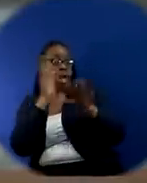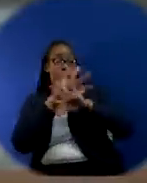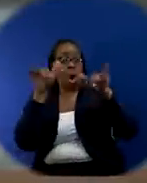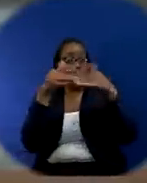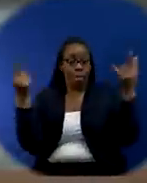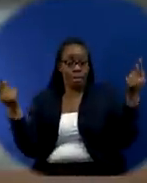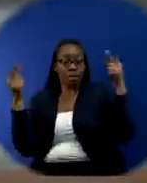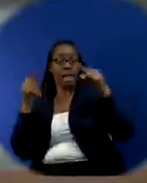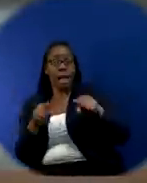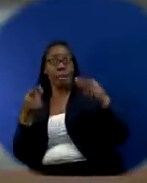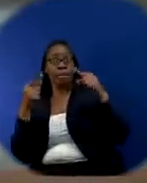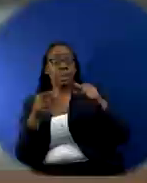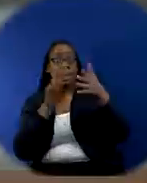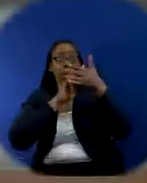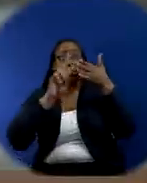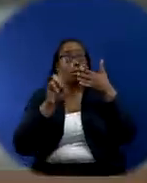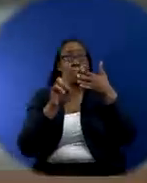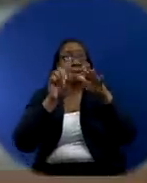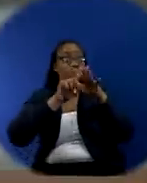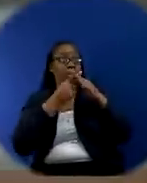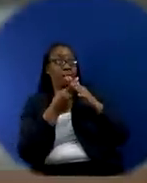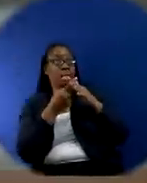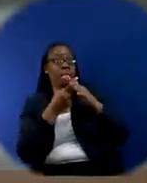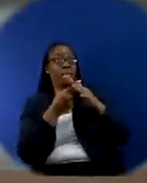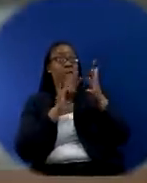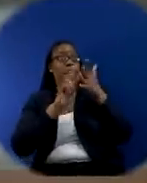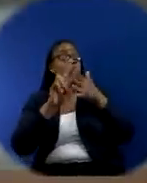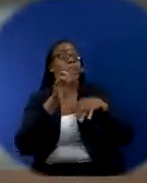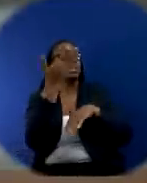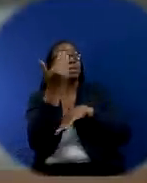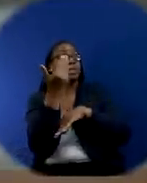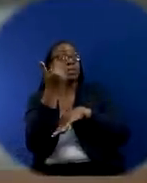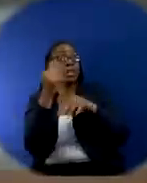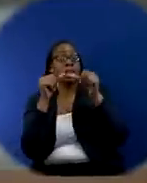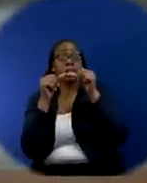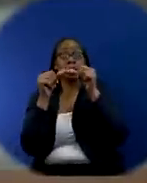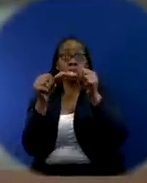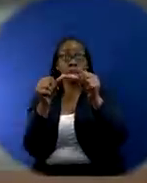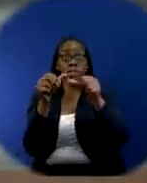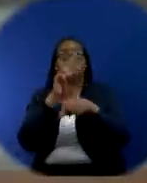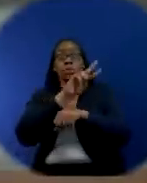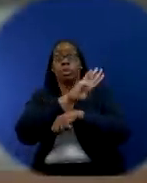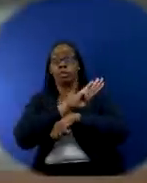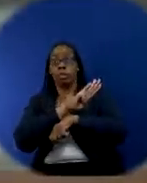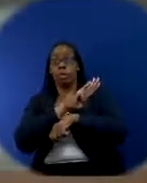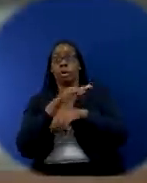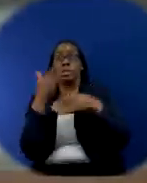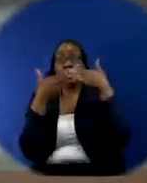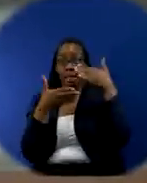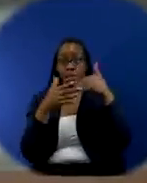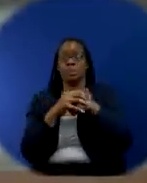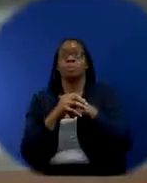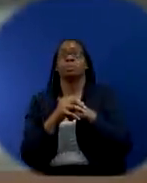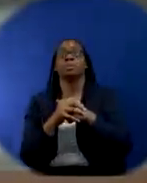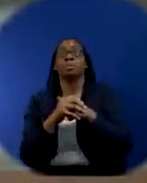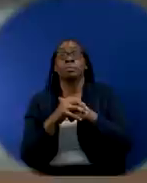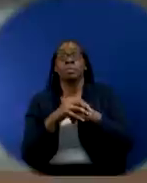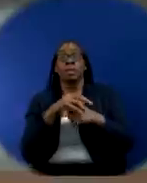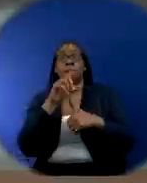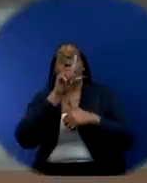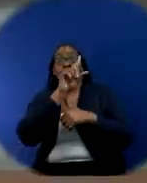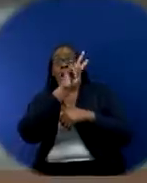happening in the verses that begin at verse 15 and conclude with verse 24. The New Testament Gospel is recorded by the writer